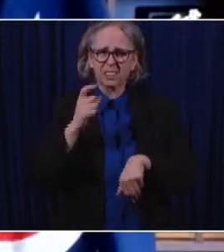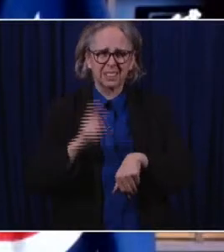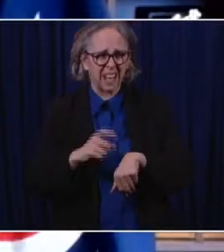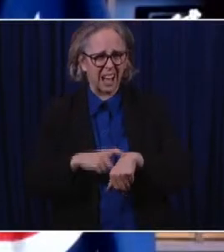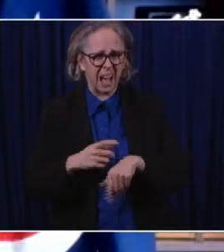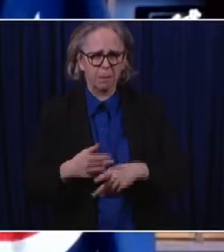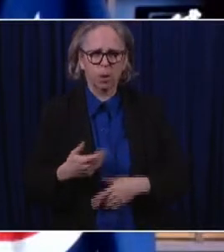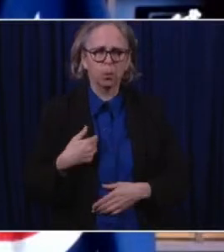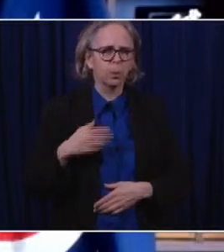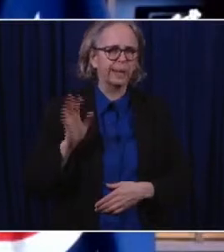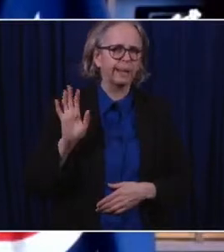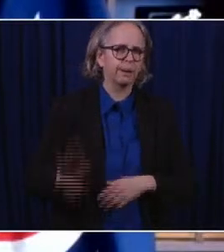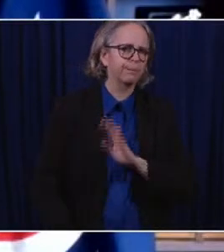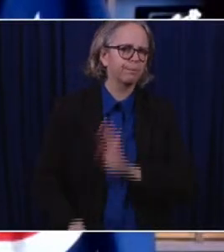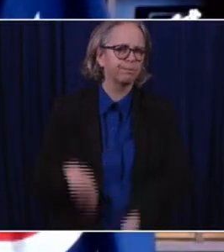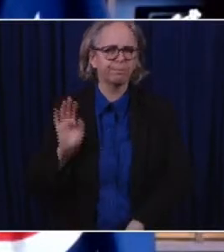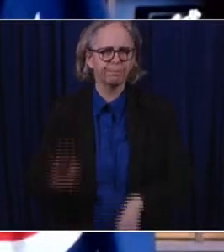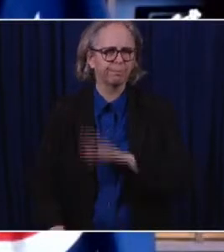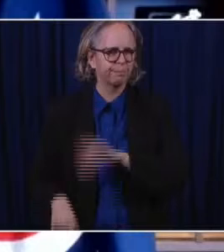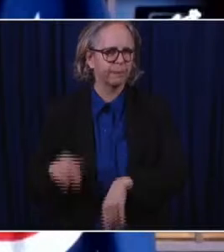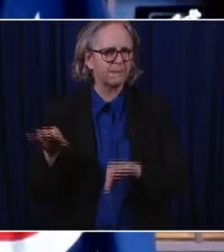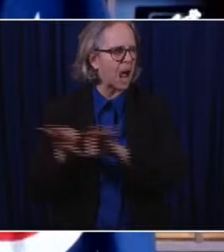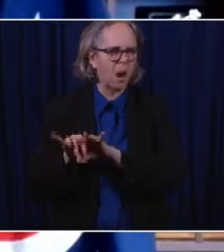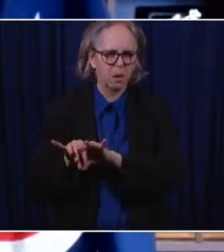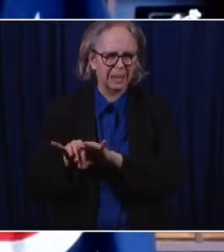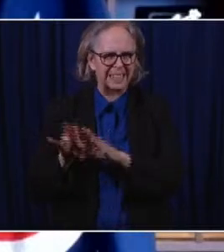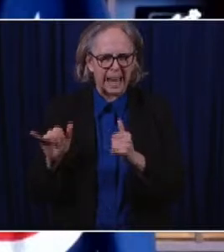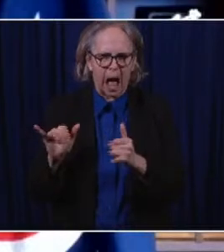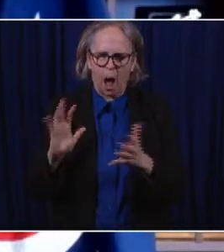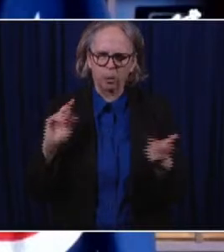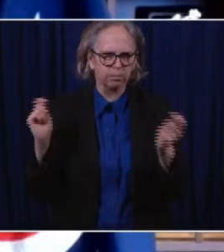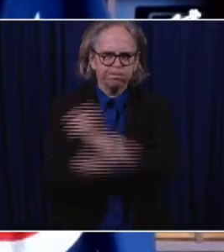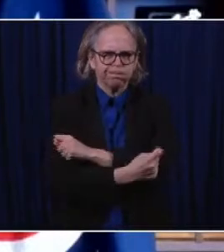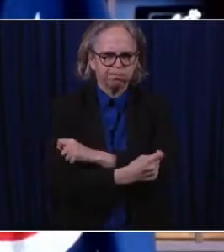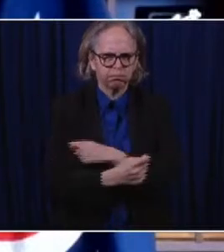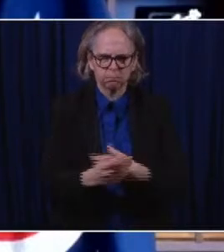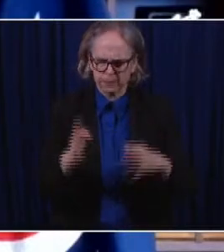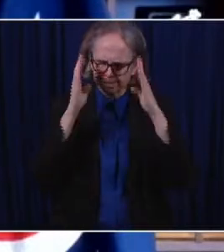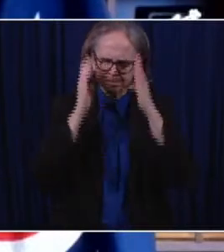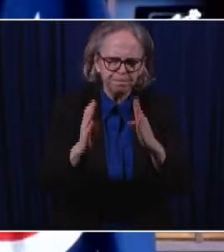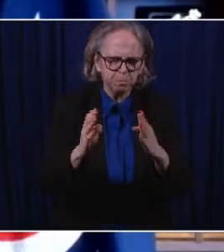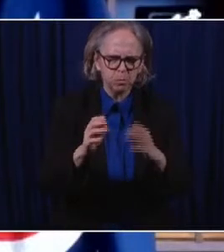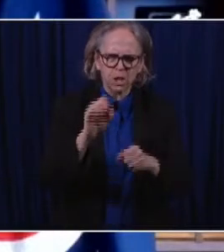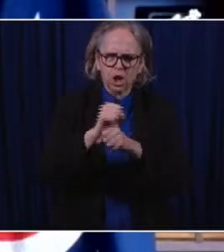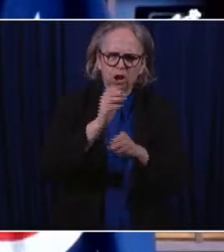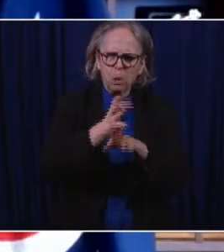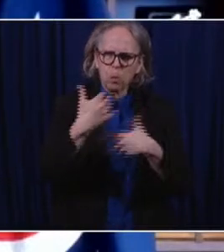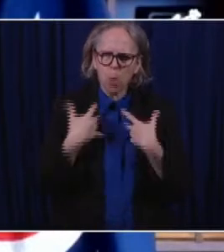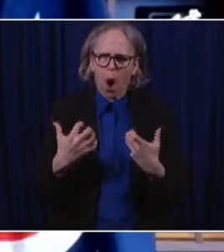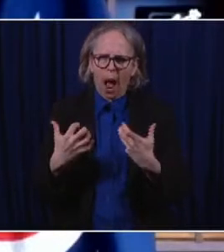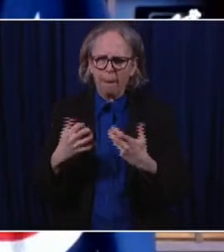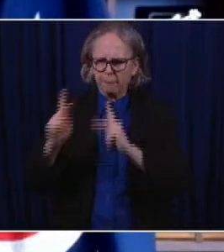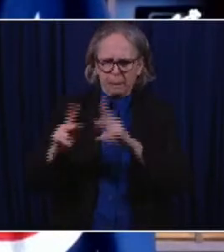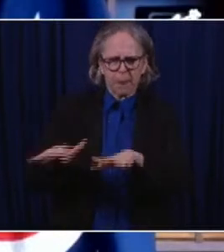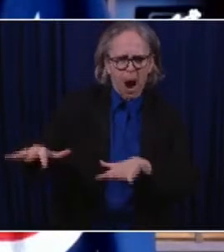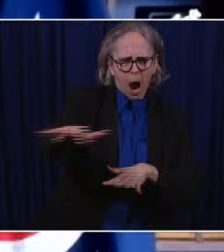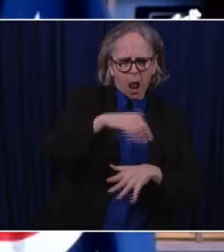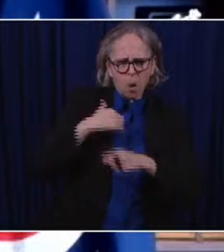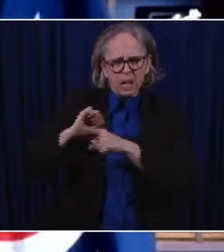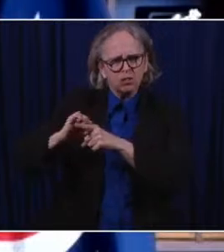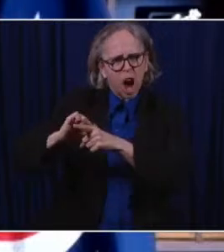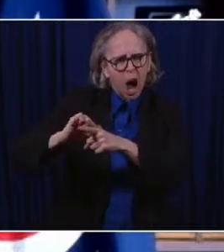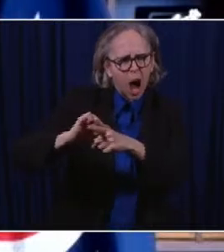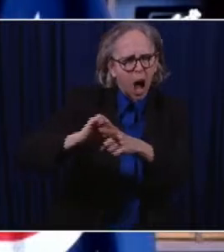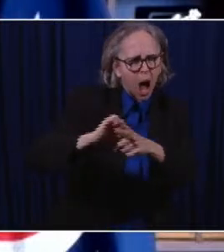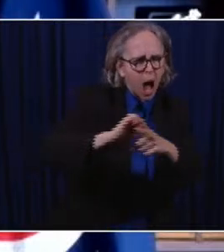help tens of thousands more Ohioans a year find quality, good paying jobs without the high cost of a college